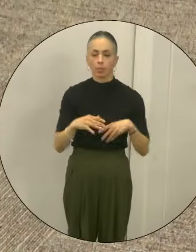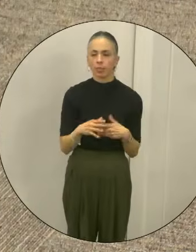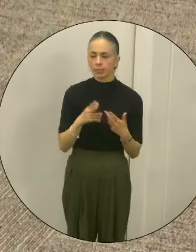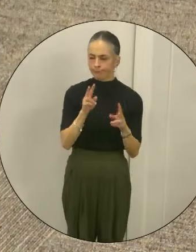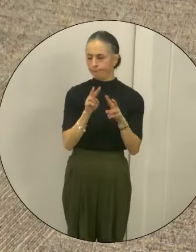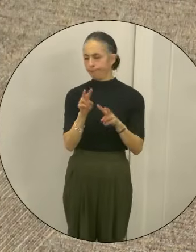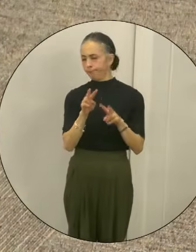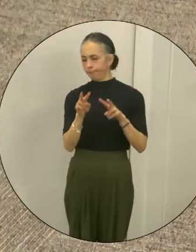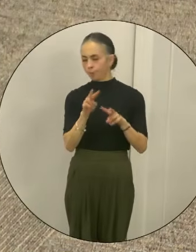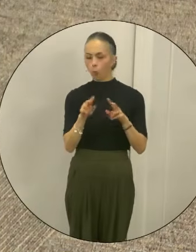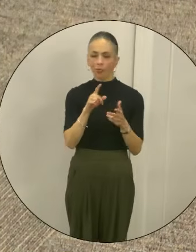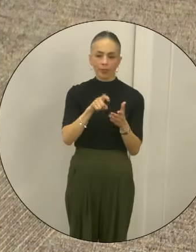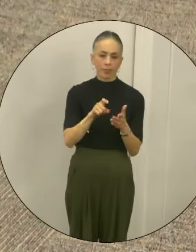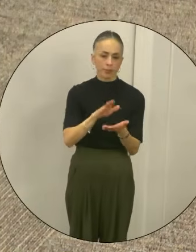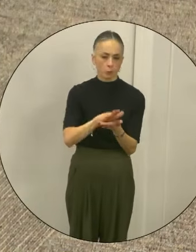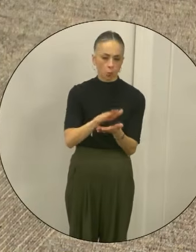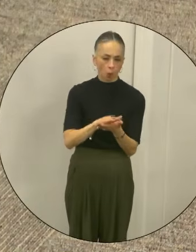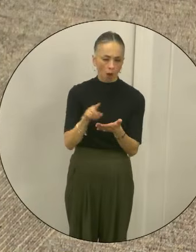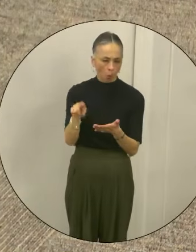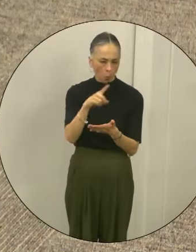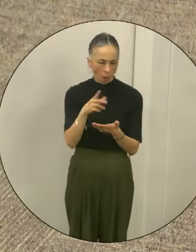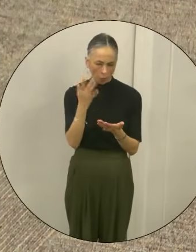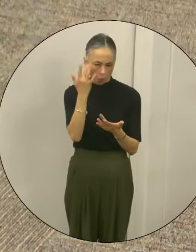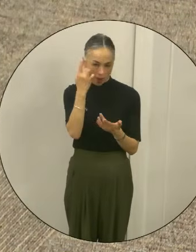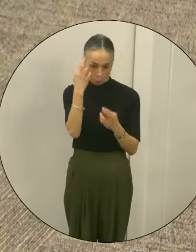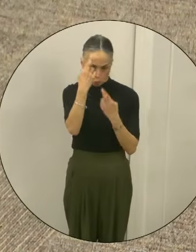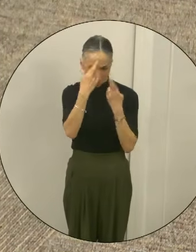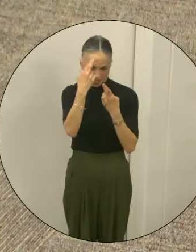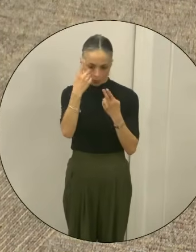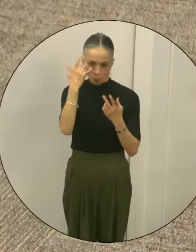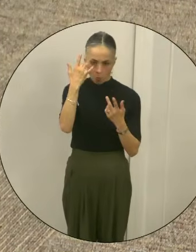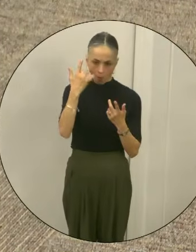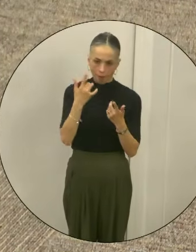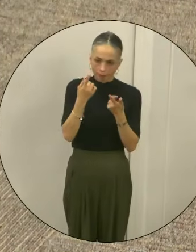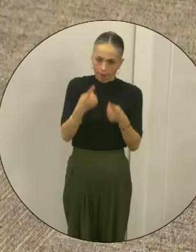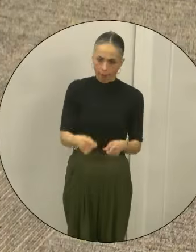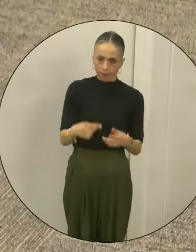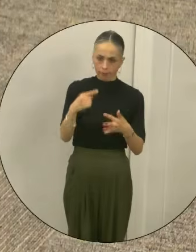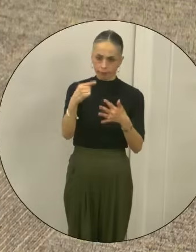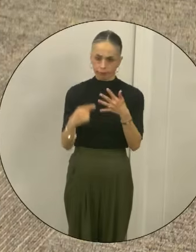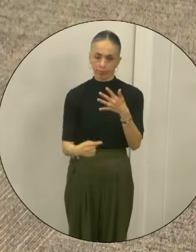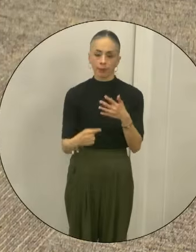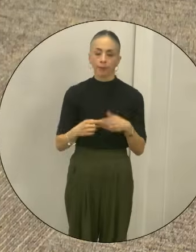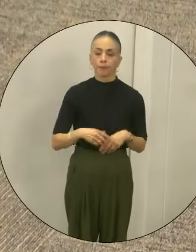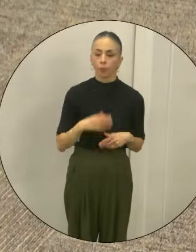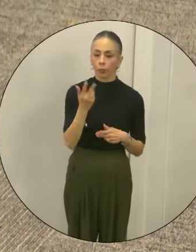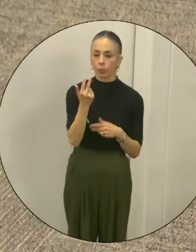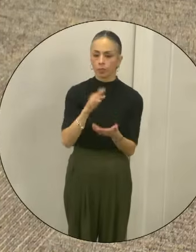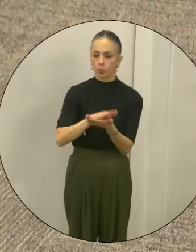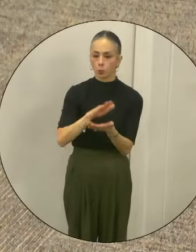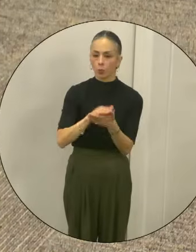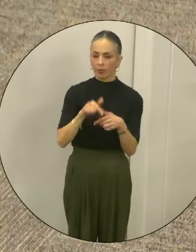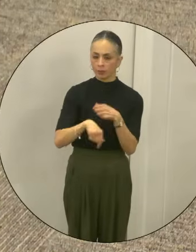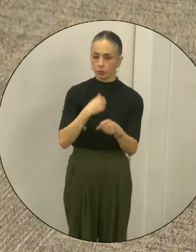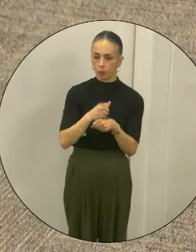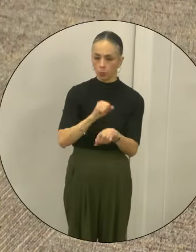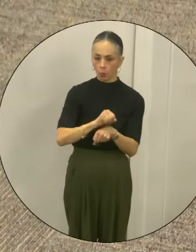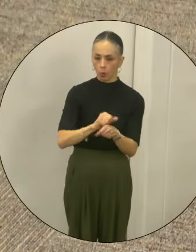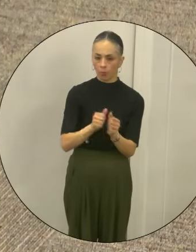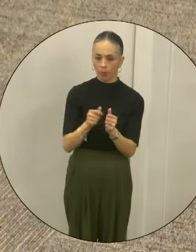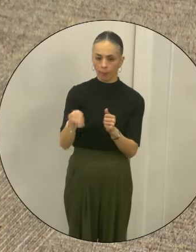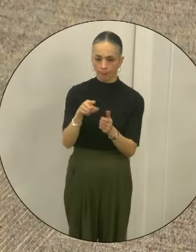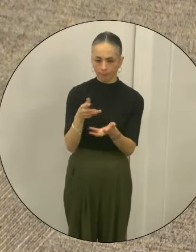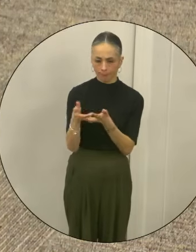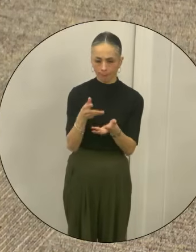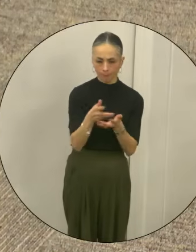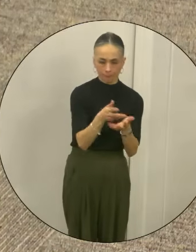looking at the root causes, what might be behind that data. And so we ended up working with 13 schools this year. The 13 that had some of the highest levels